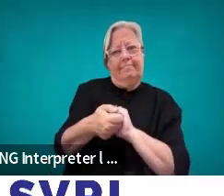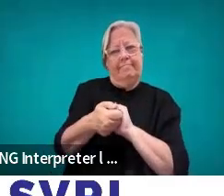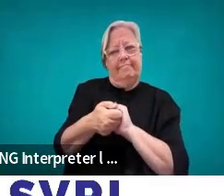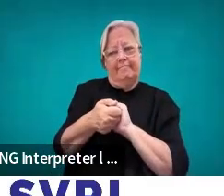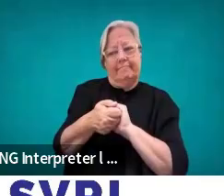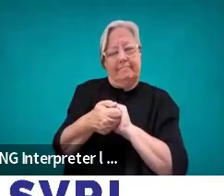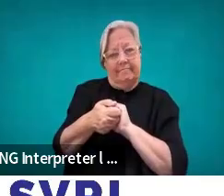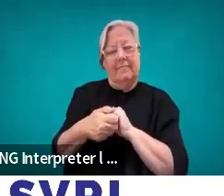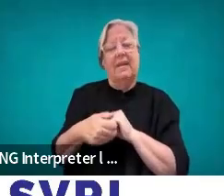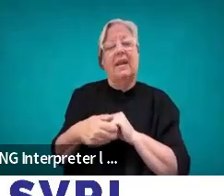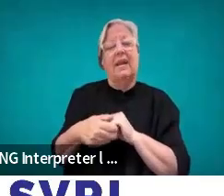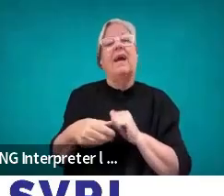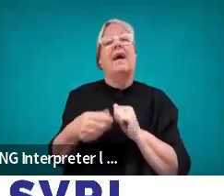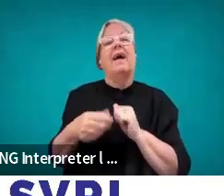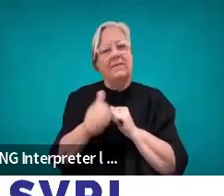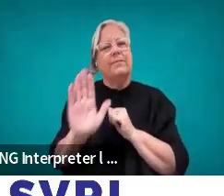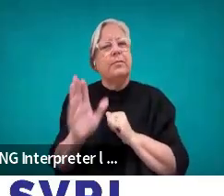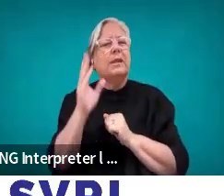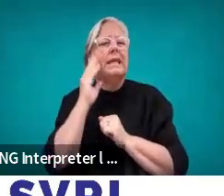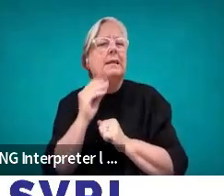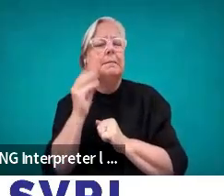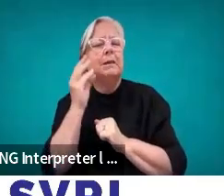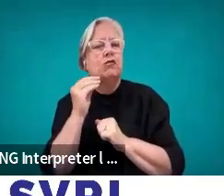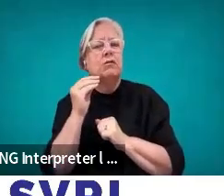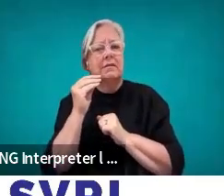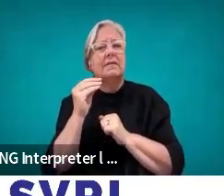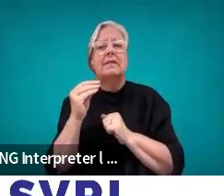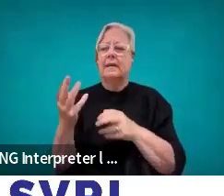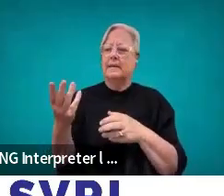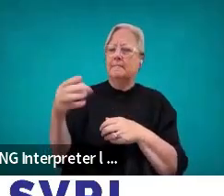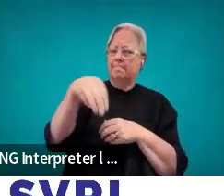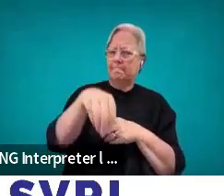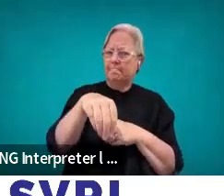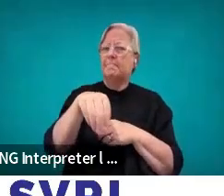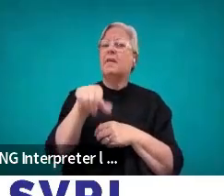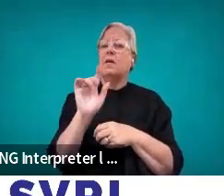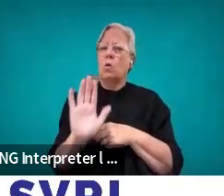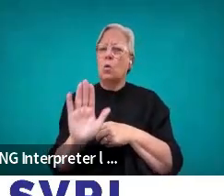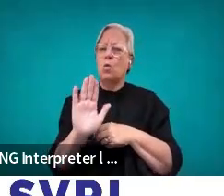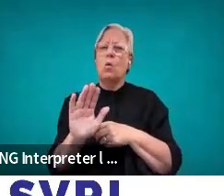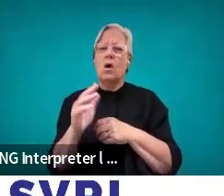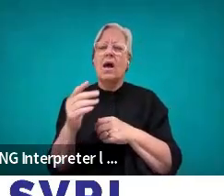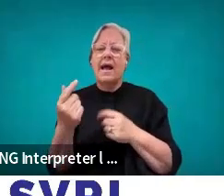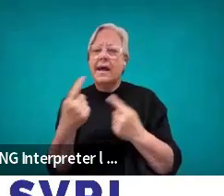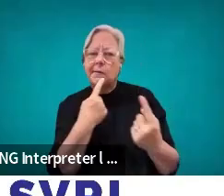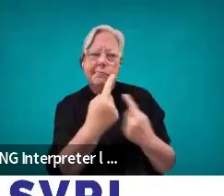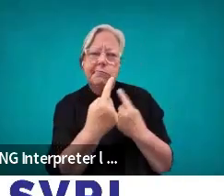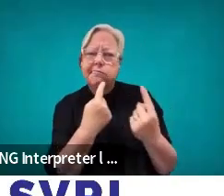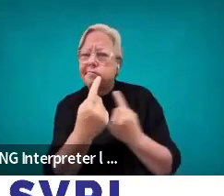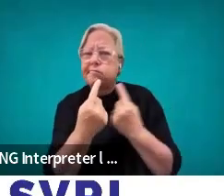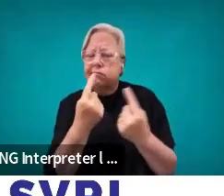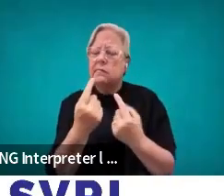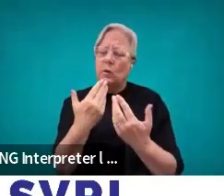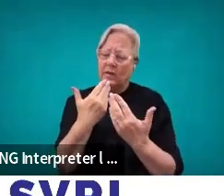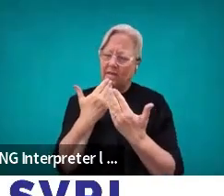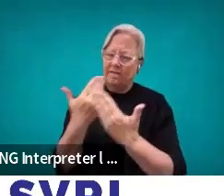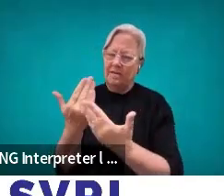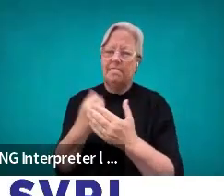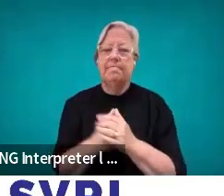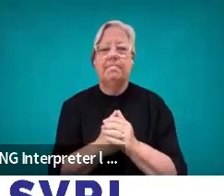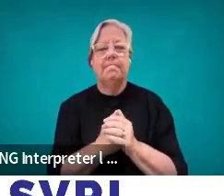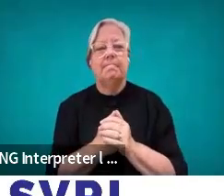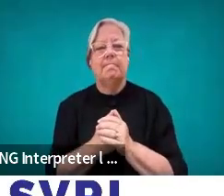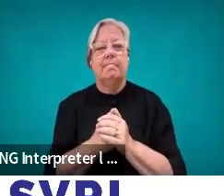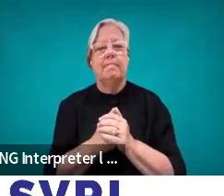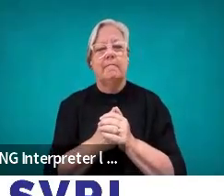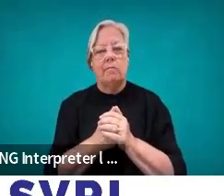and bringing their expertise into this discussion. So thank you so much to the Spotlight Initiative. So on the